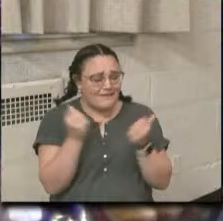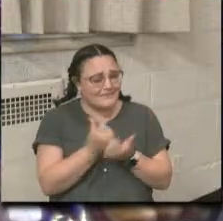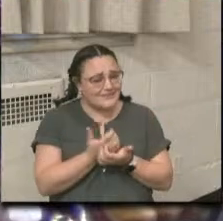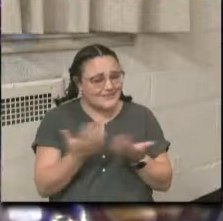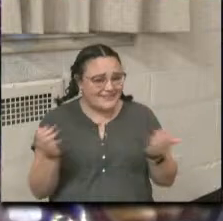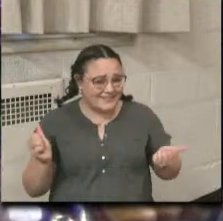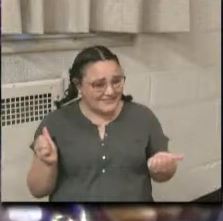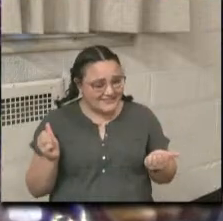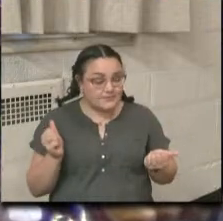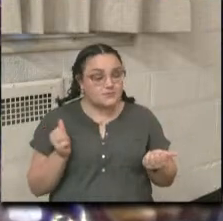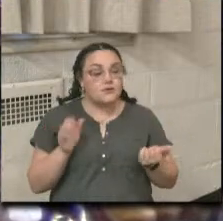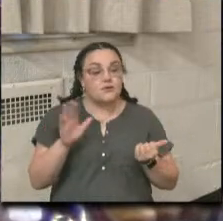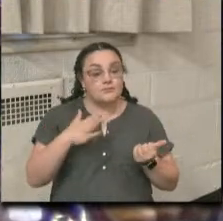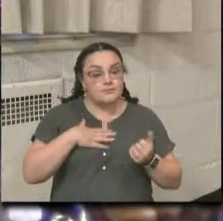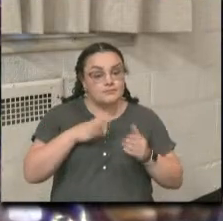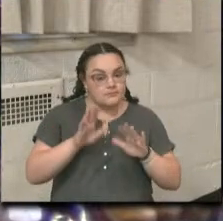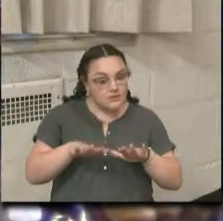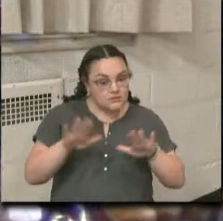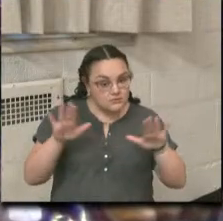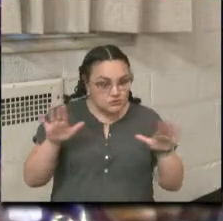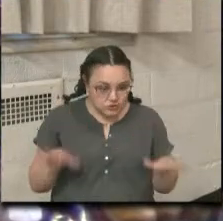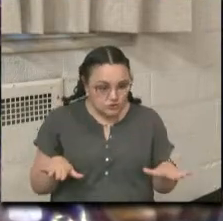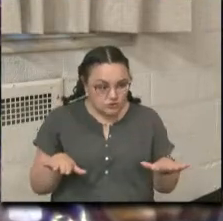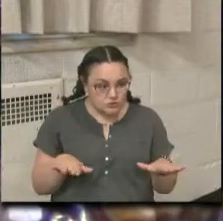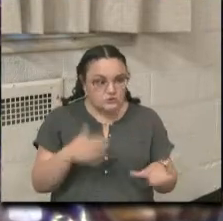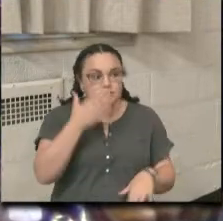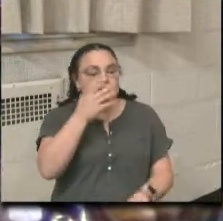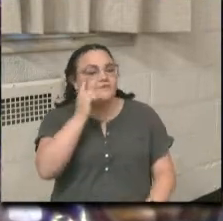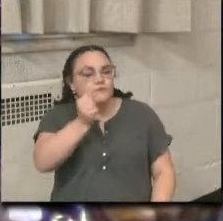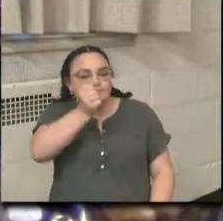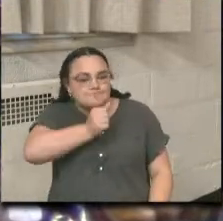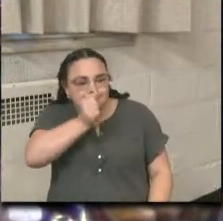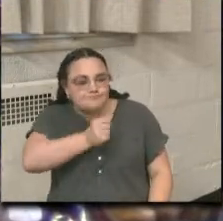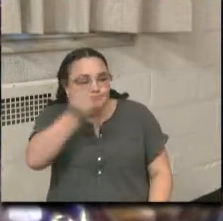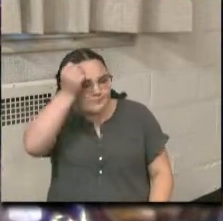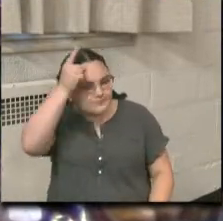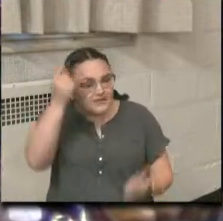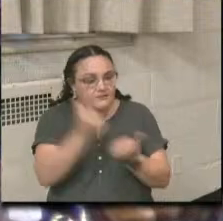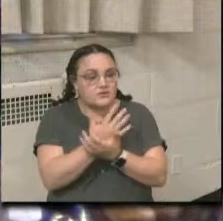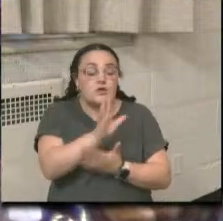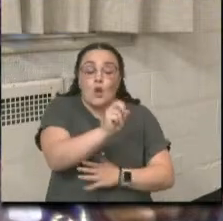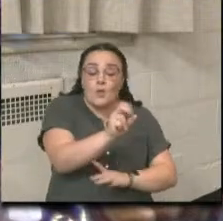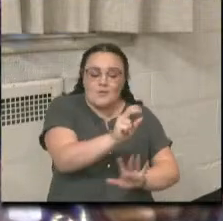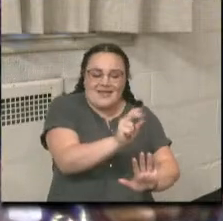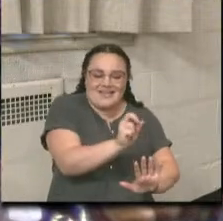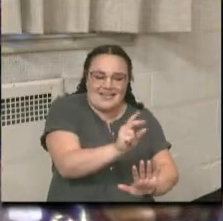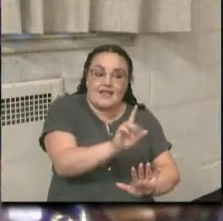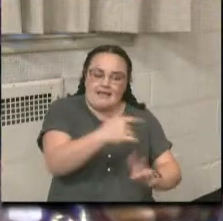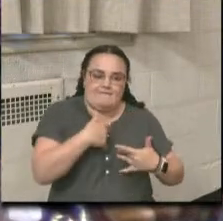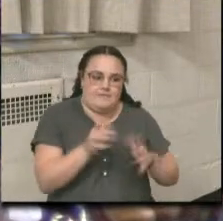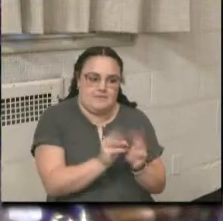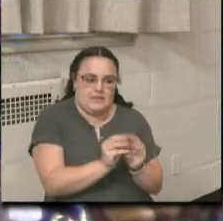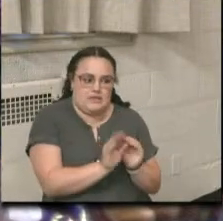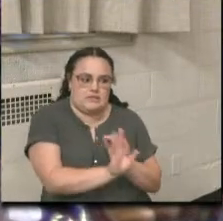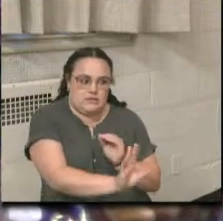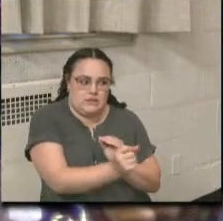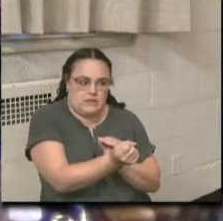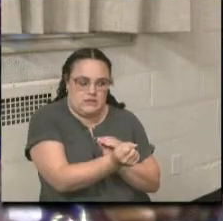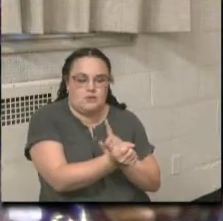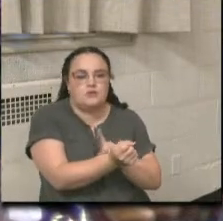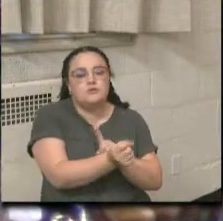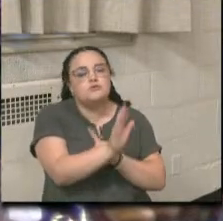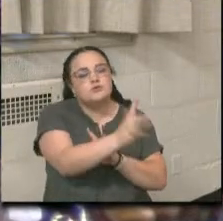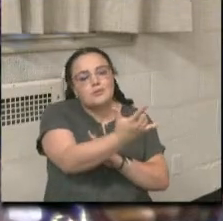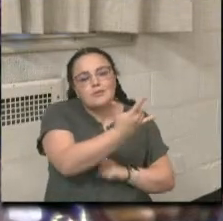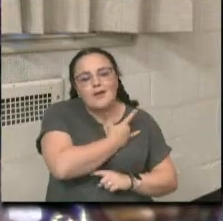To my children, thank you for your patience and understanding every time I said, okay, I have a meeting. Your love and support